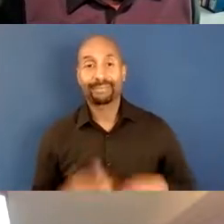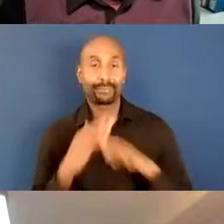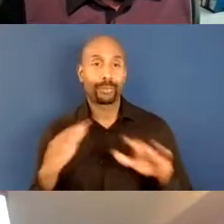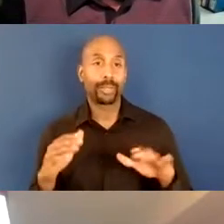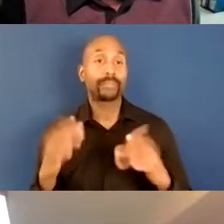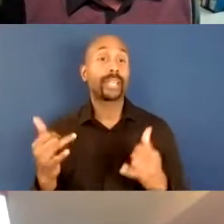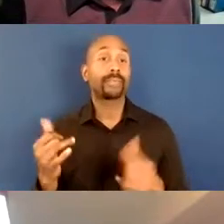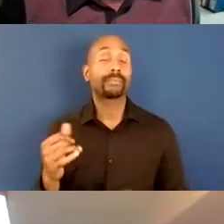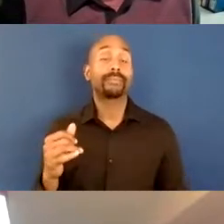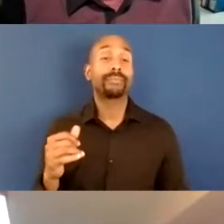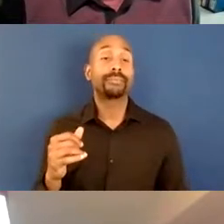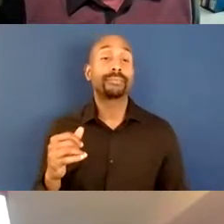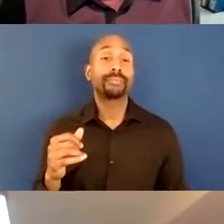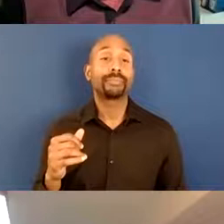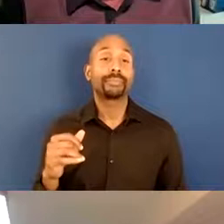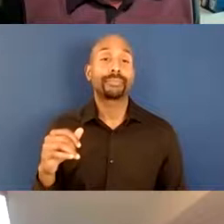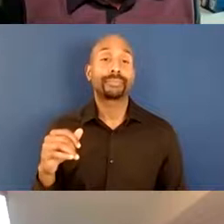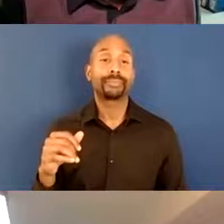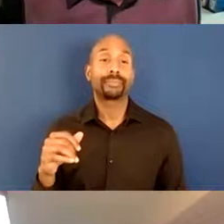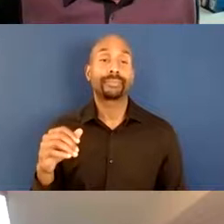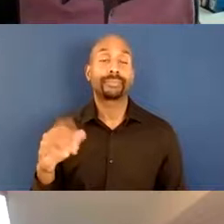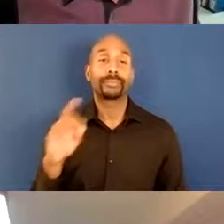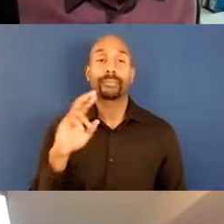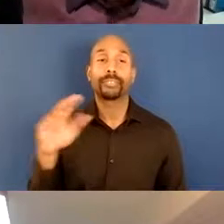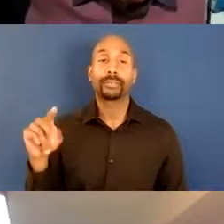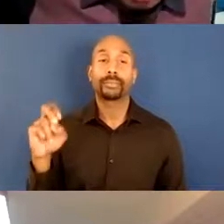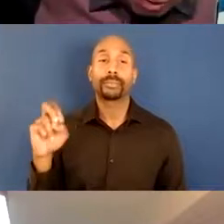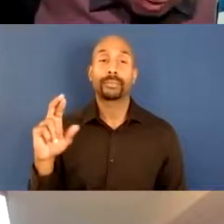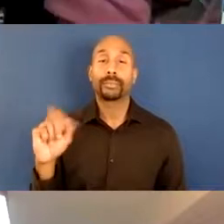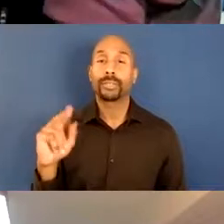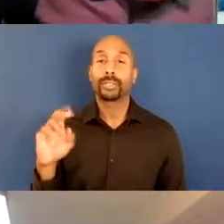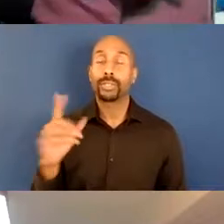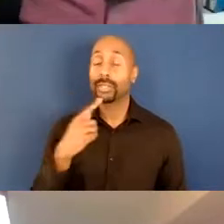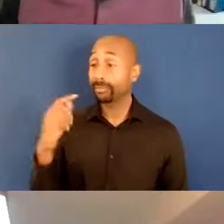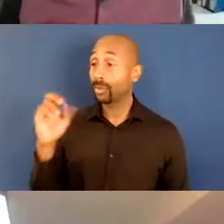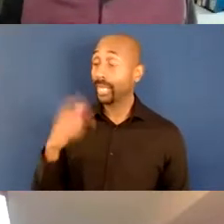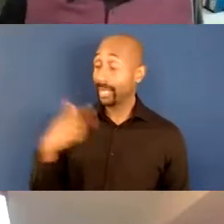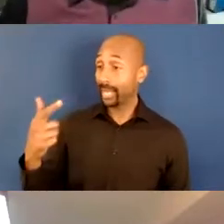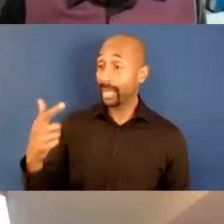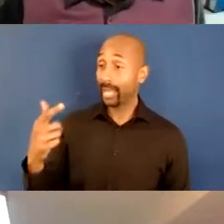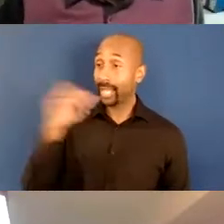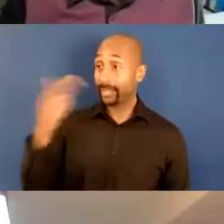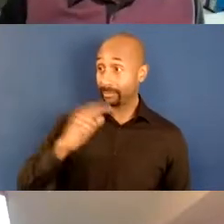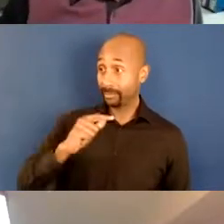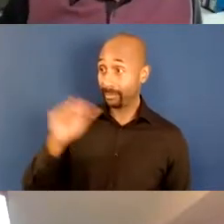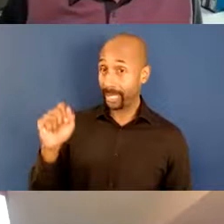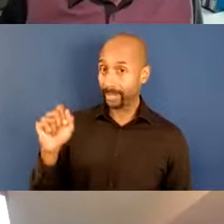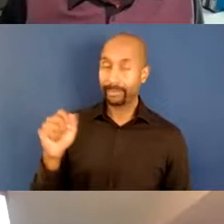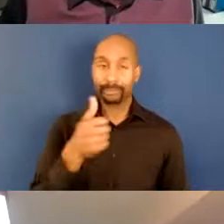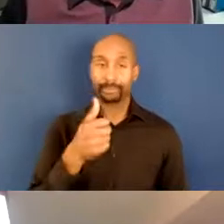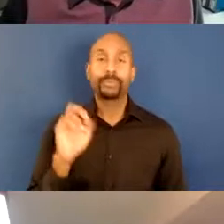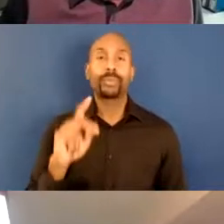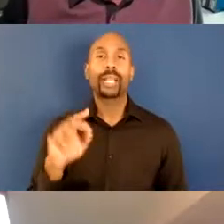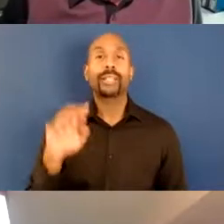Okay, I guess I'm up next, yes? Okay, well, Melchor, I mean, if you